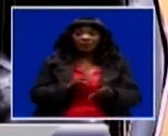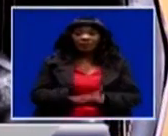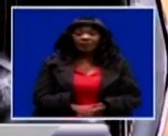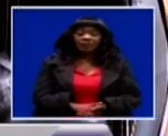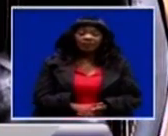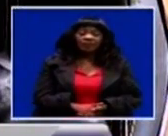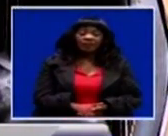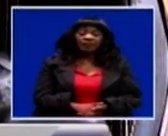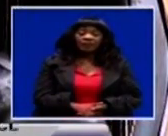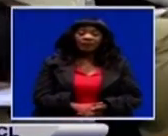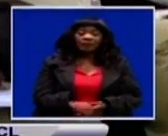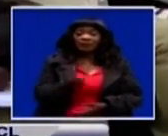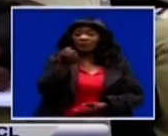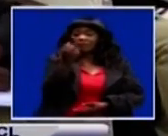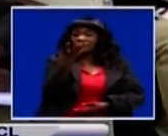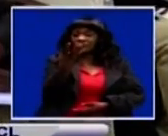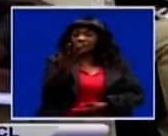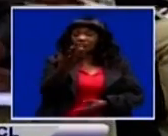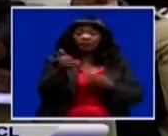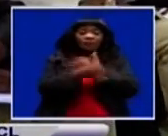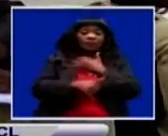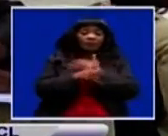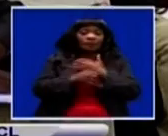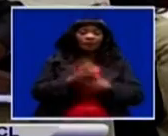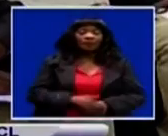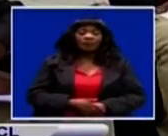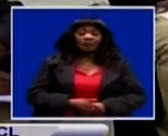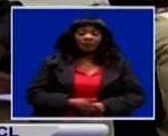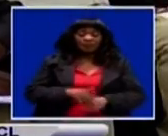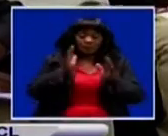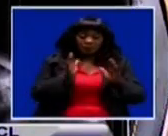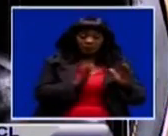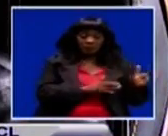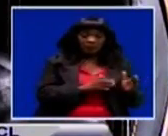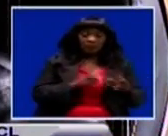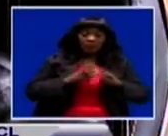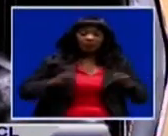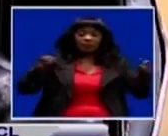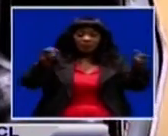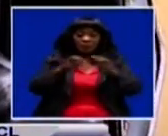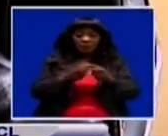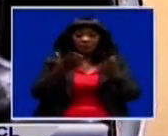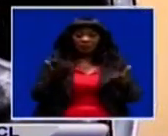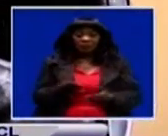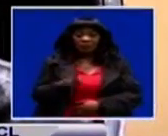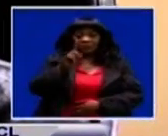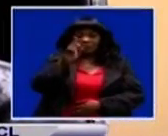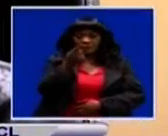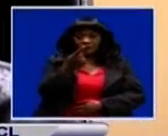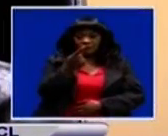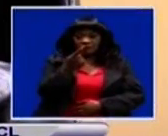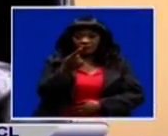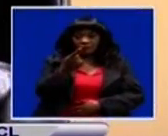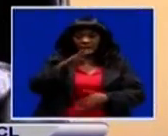countries, or from 14 countries. We are hosting the conference from 25th to 1st